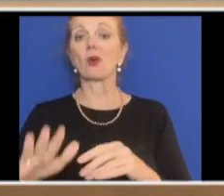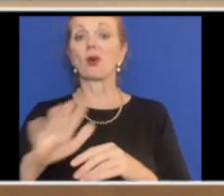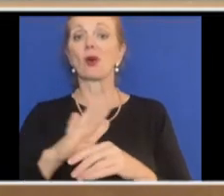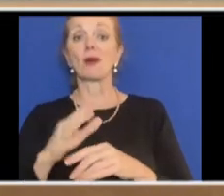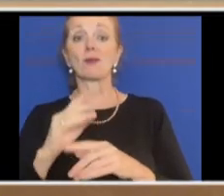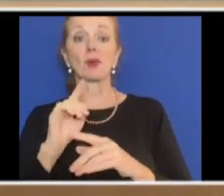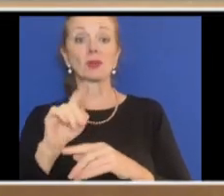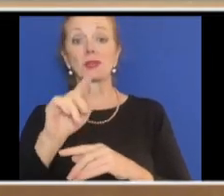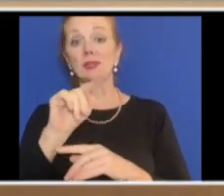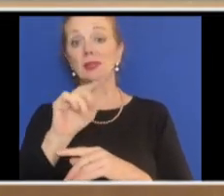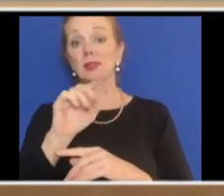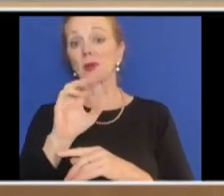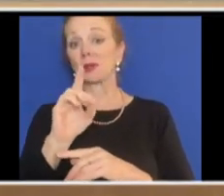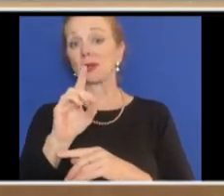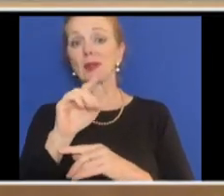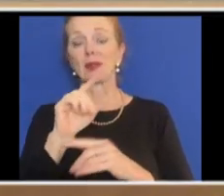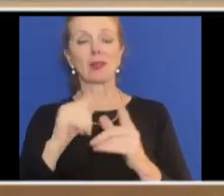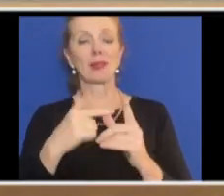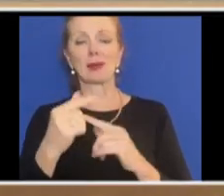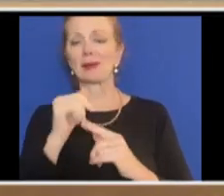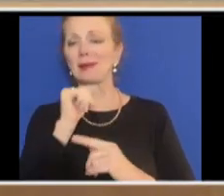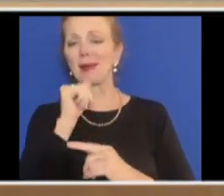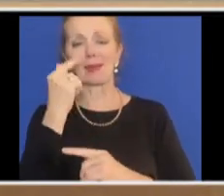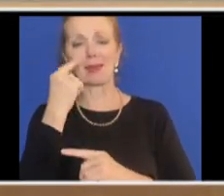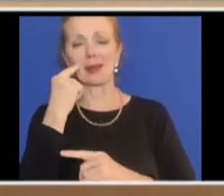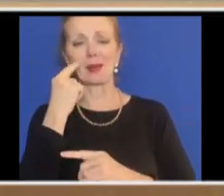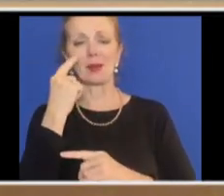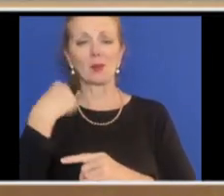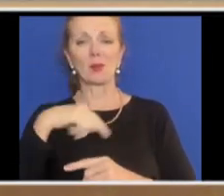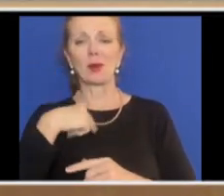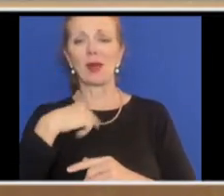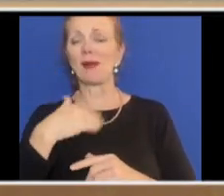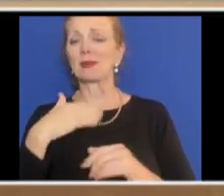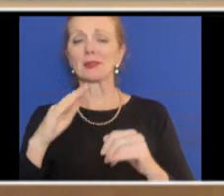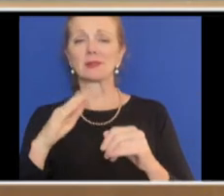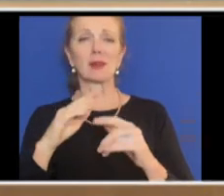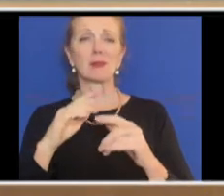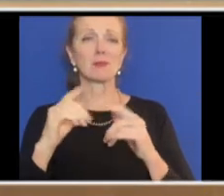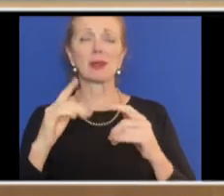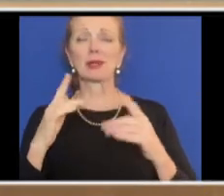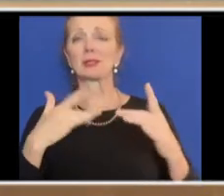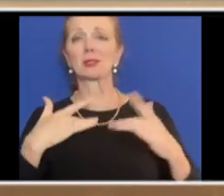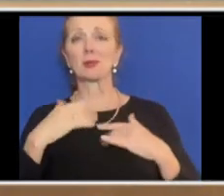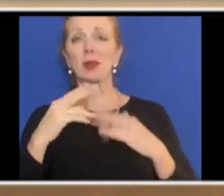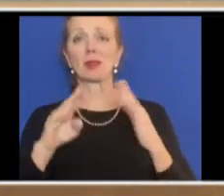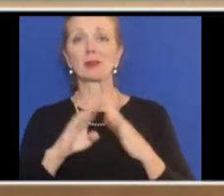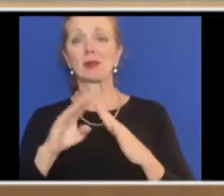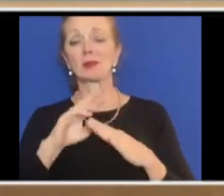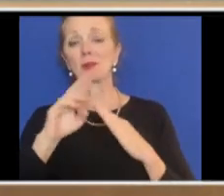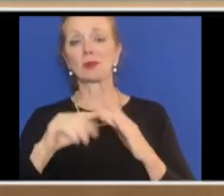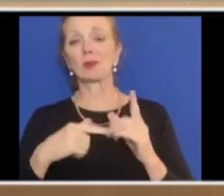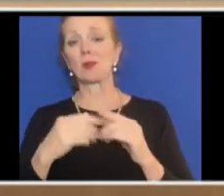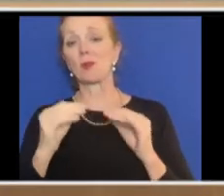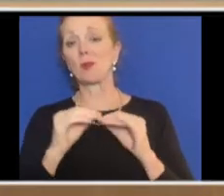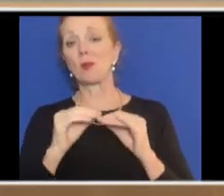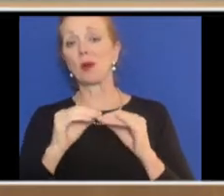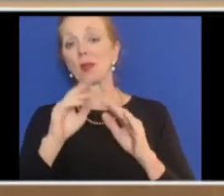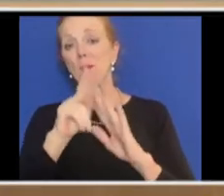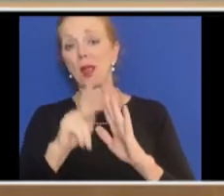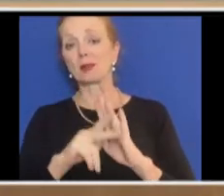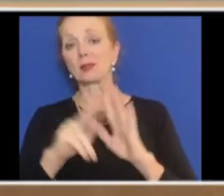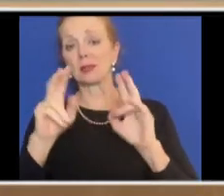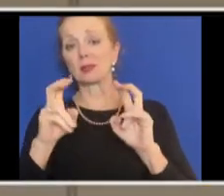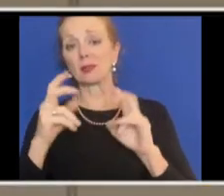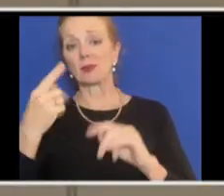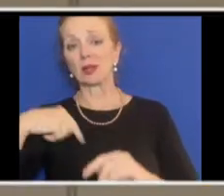went to Tod I don't think we would uh you know have any significant concerns about development outcomes it's again just more of a policy issue for